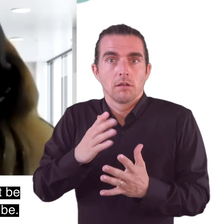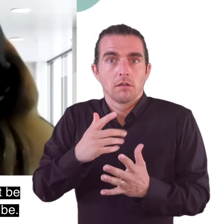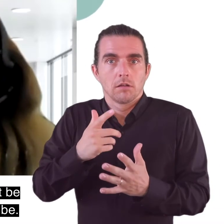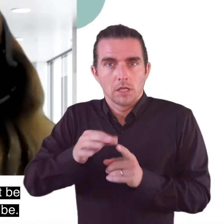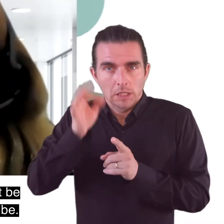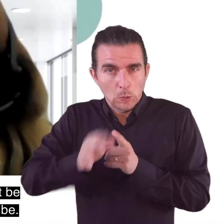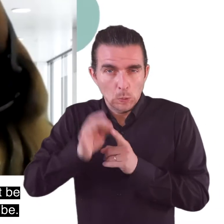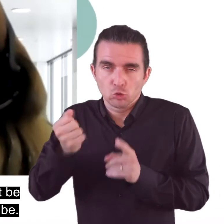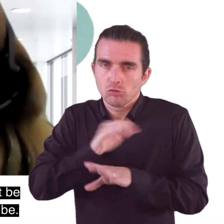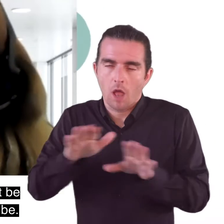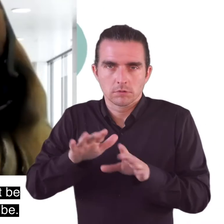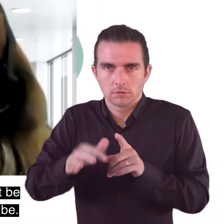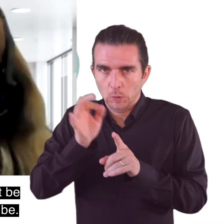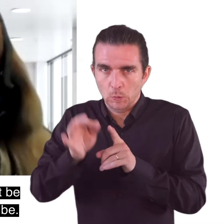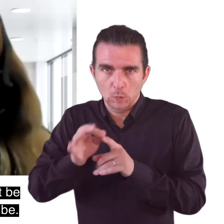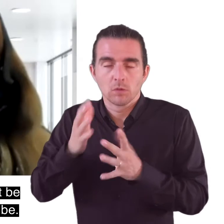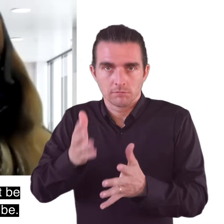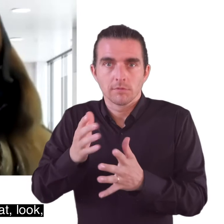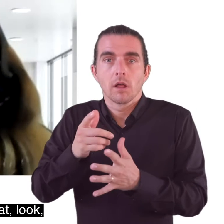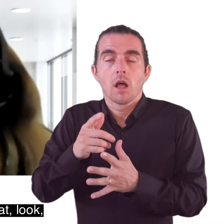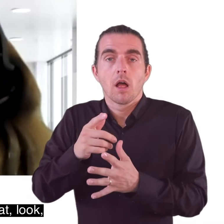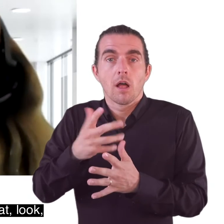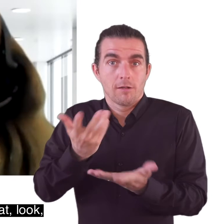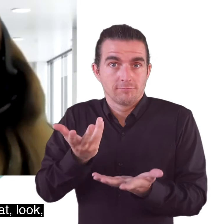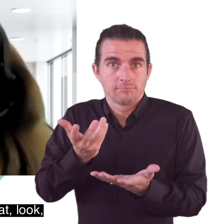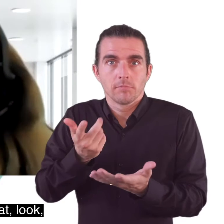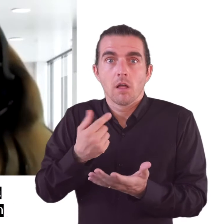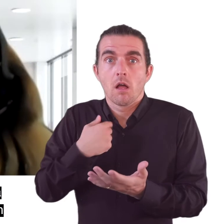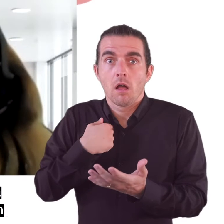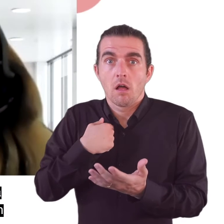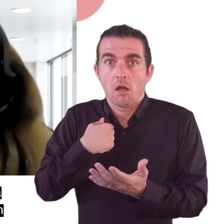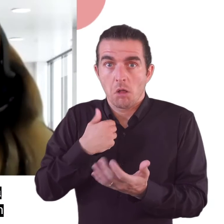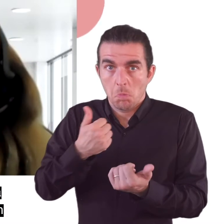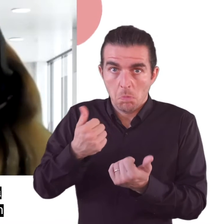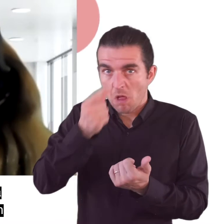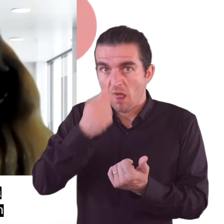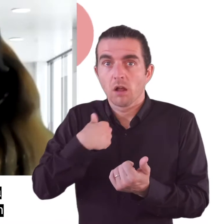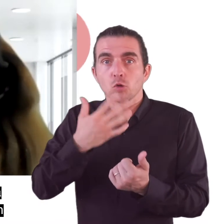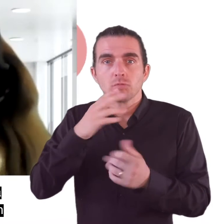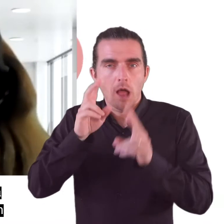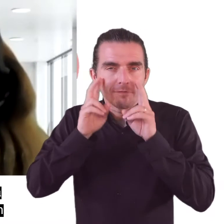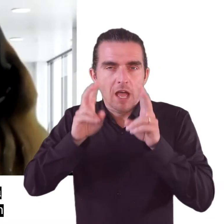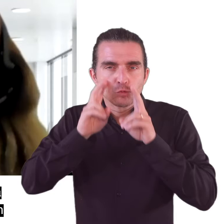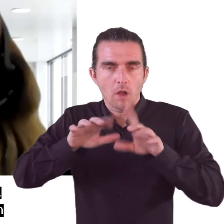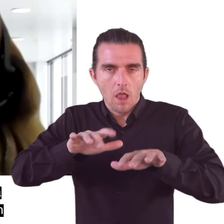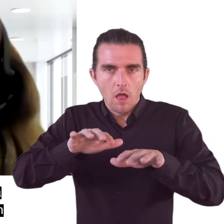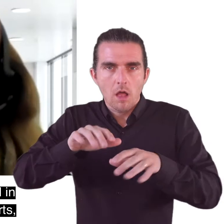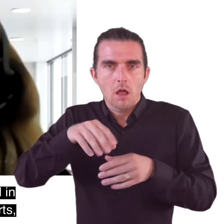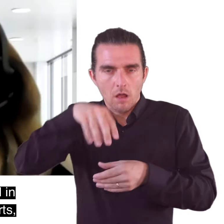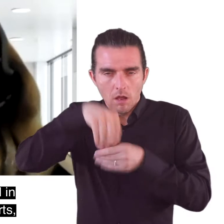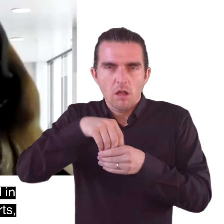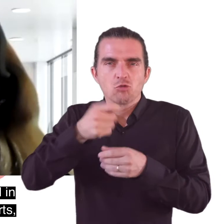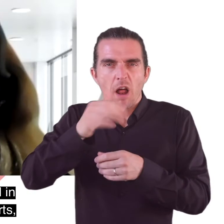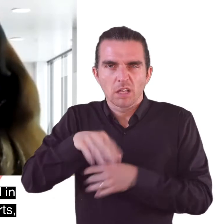probably not be as detailed as it should be. But what they'd said was that, look, if I was able to use a visualization program